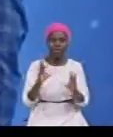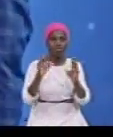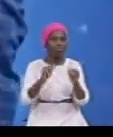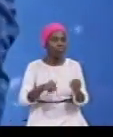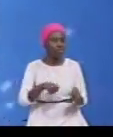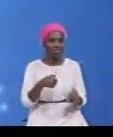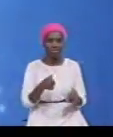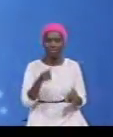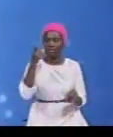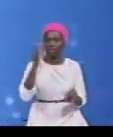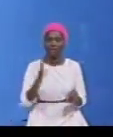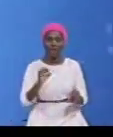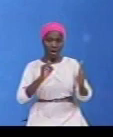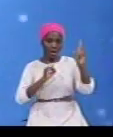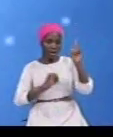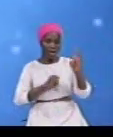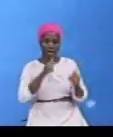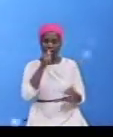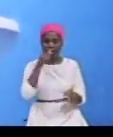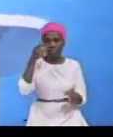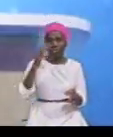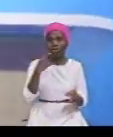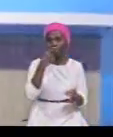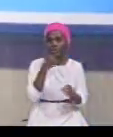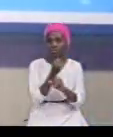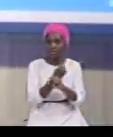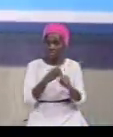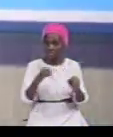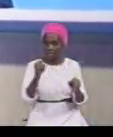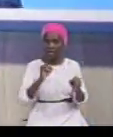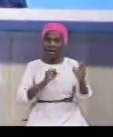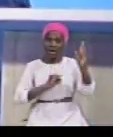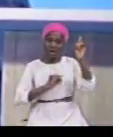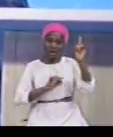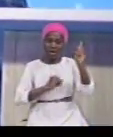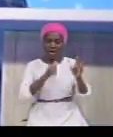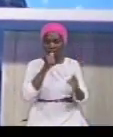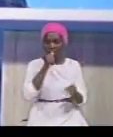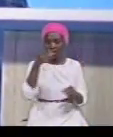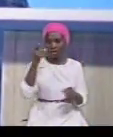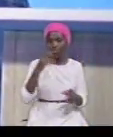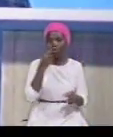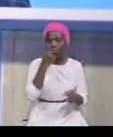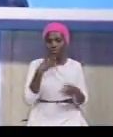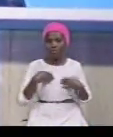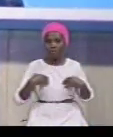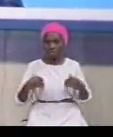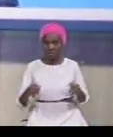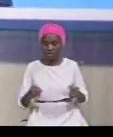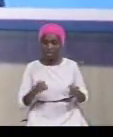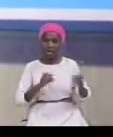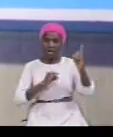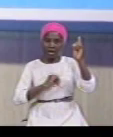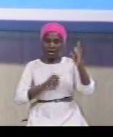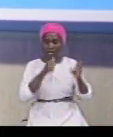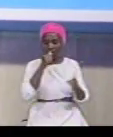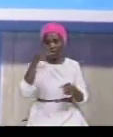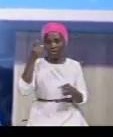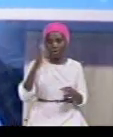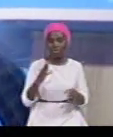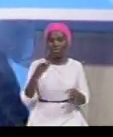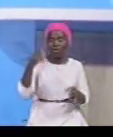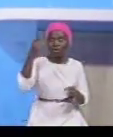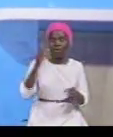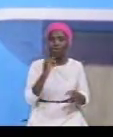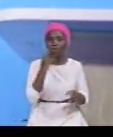else. I am God, the God who saves. I am God, the God who heals. I am God, the